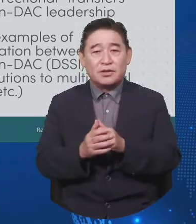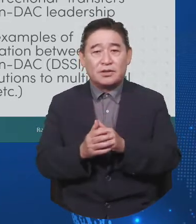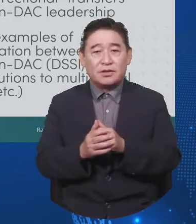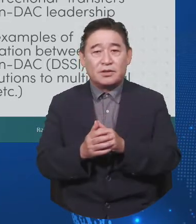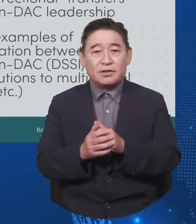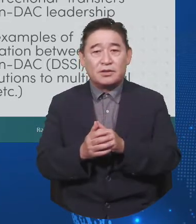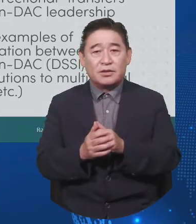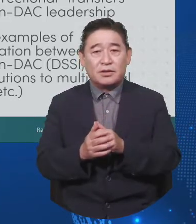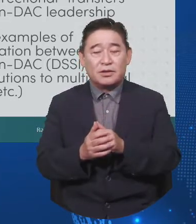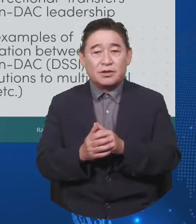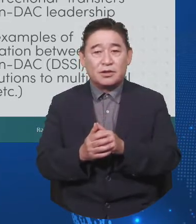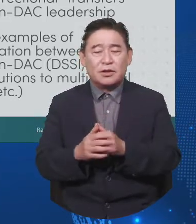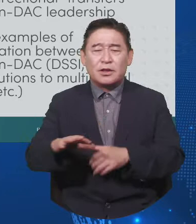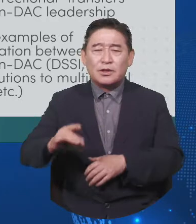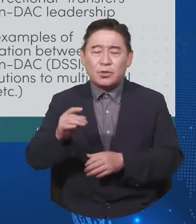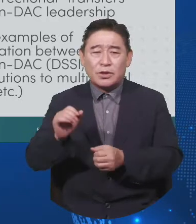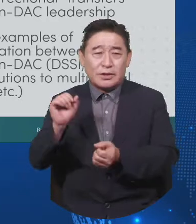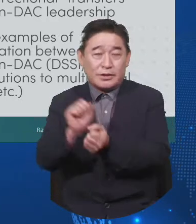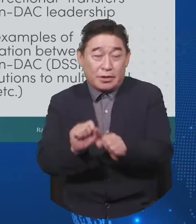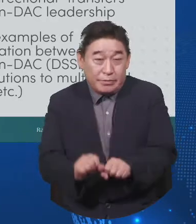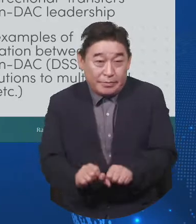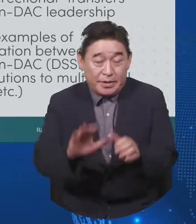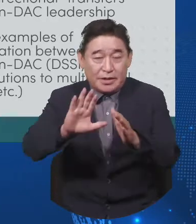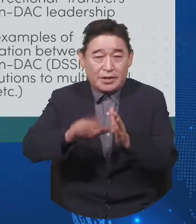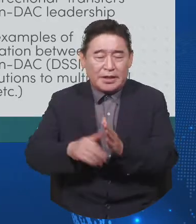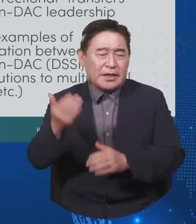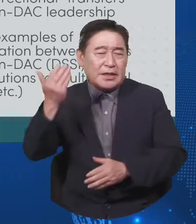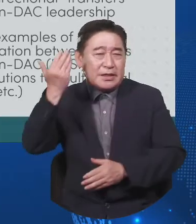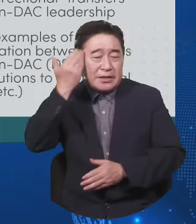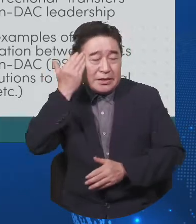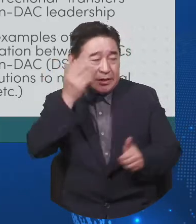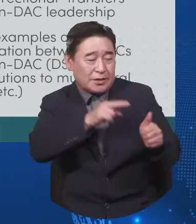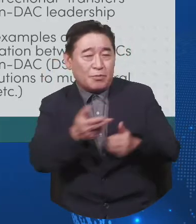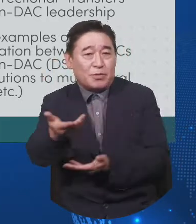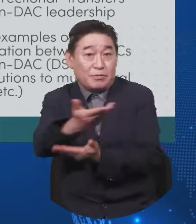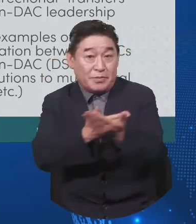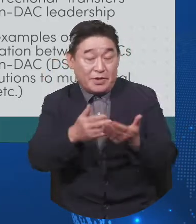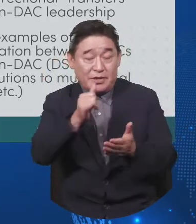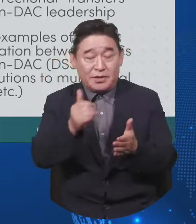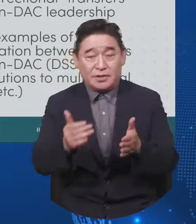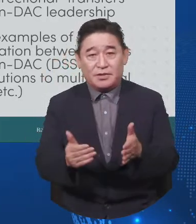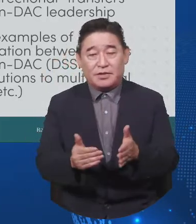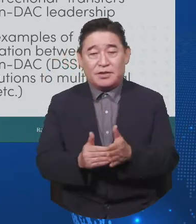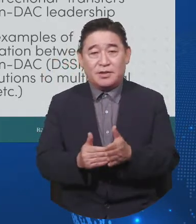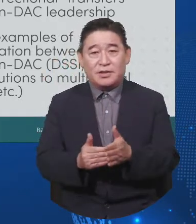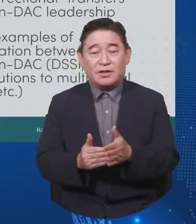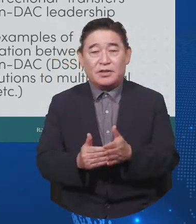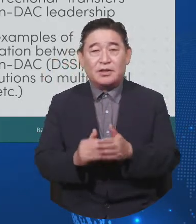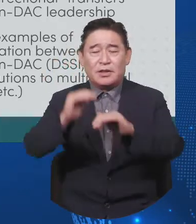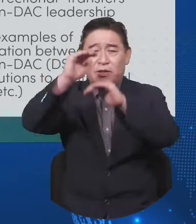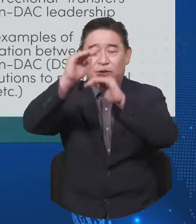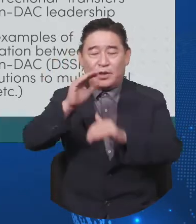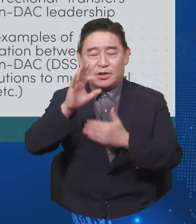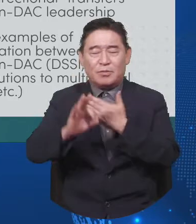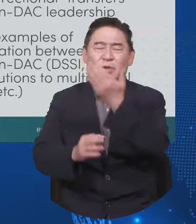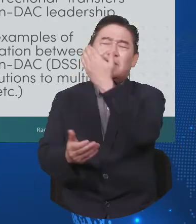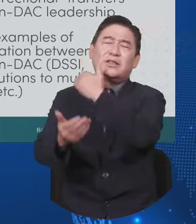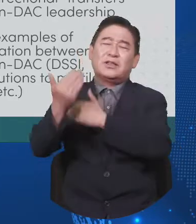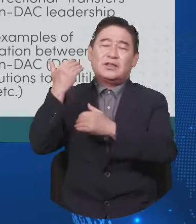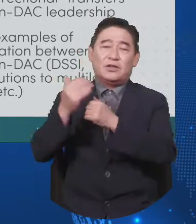resources can flow in many directions and highlights the inadequacy of the traditional North-South development